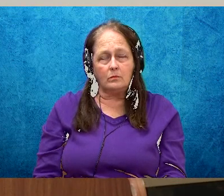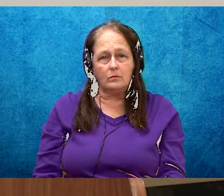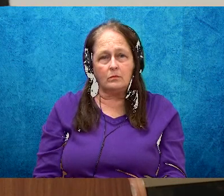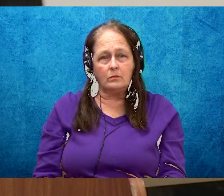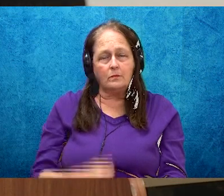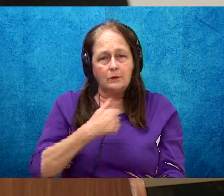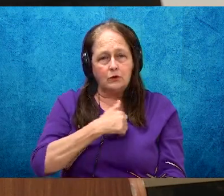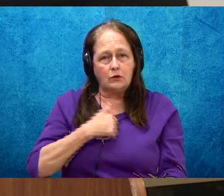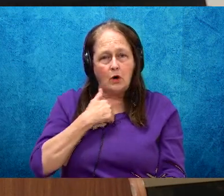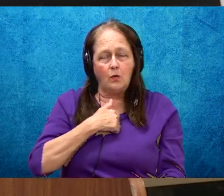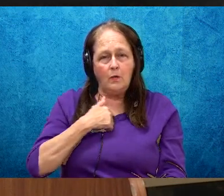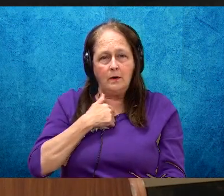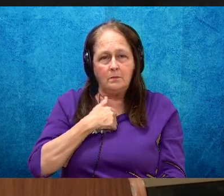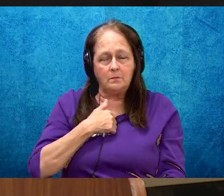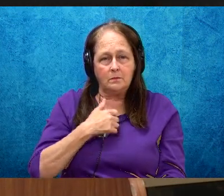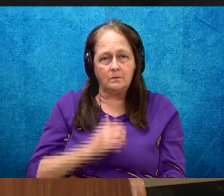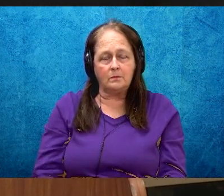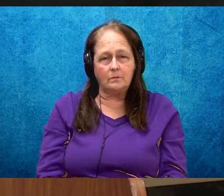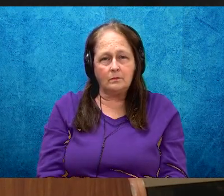Sorry.